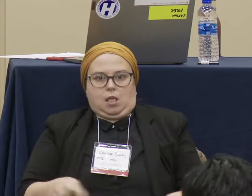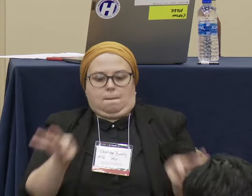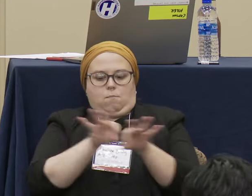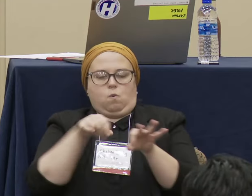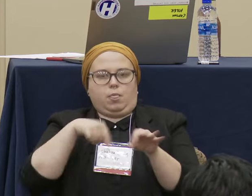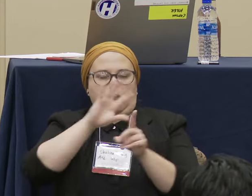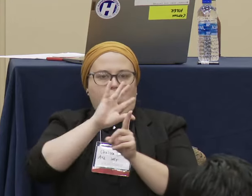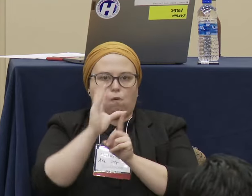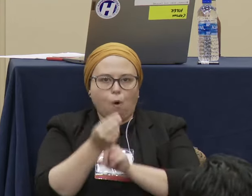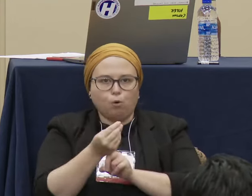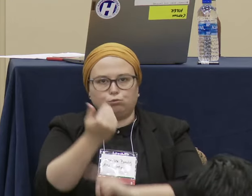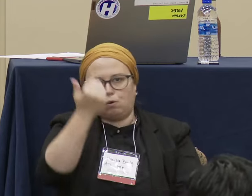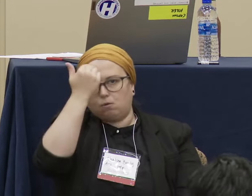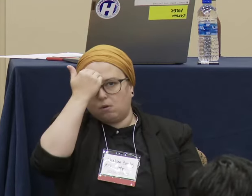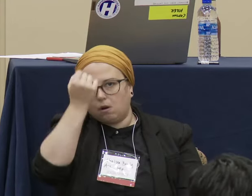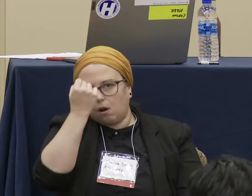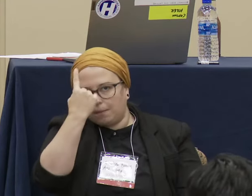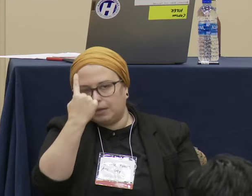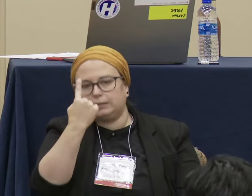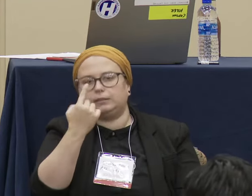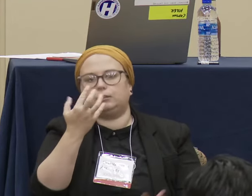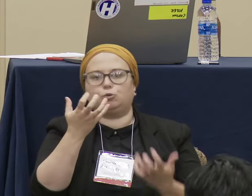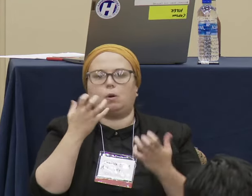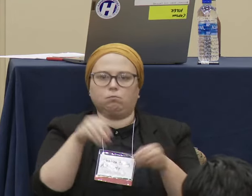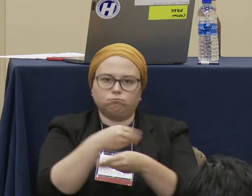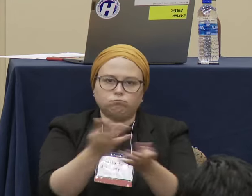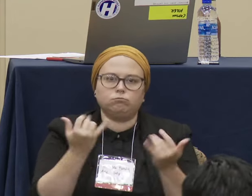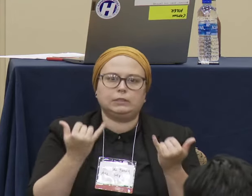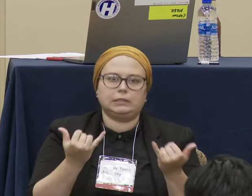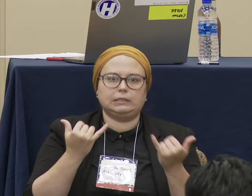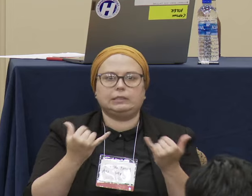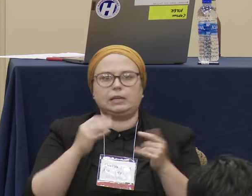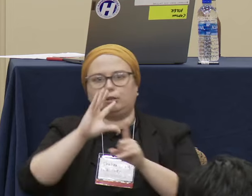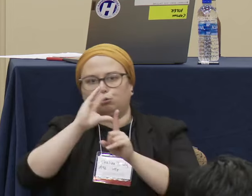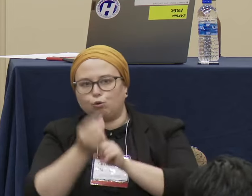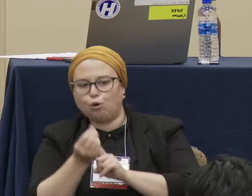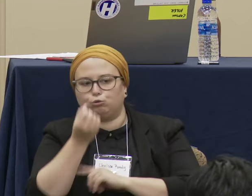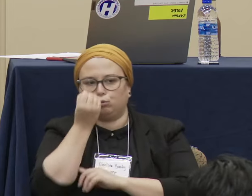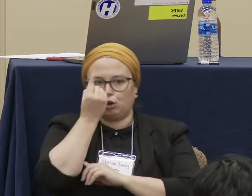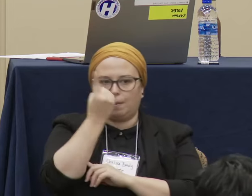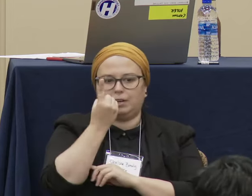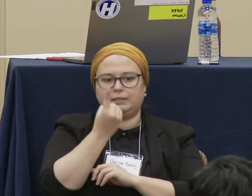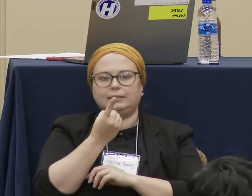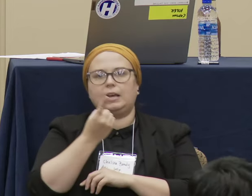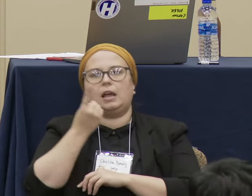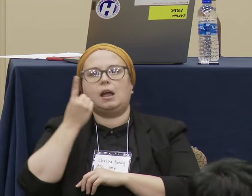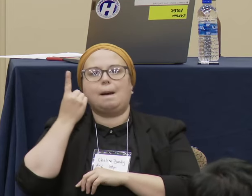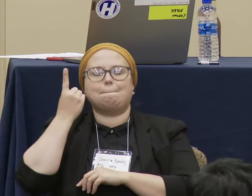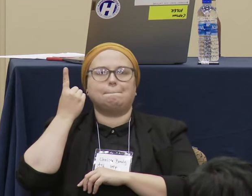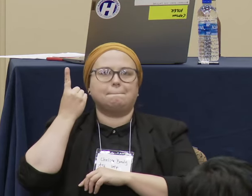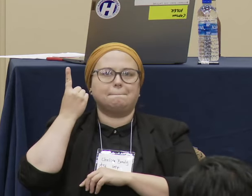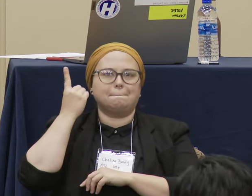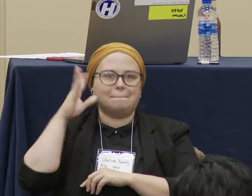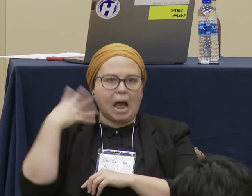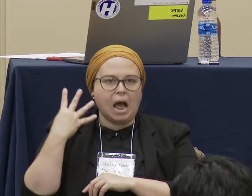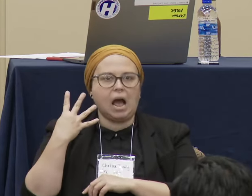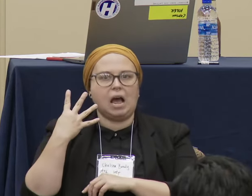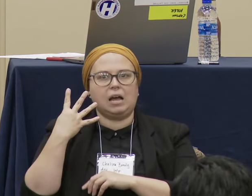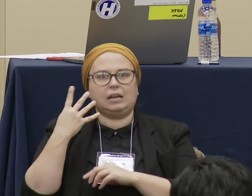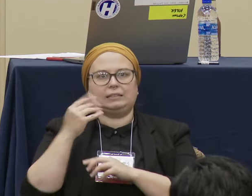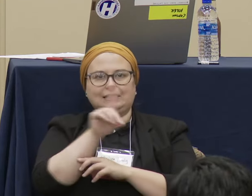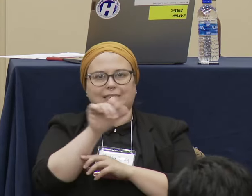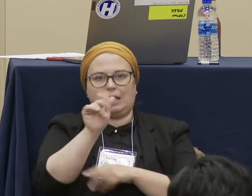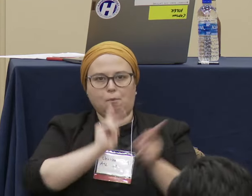cultural competency that I want to bring to you today, the cultural competency of mad and disabled people's knowledge, is that when